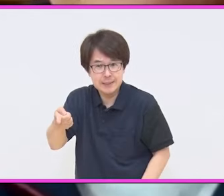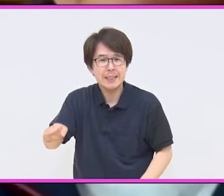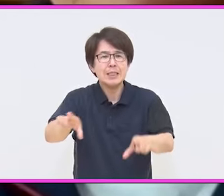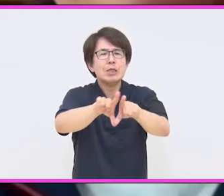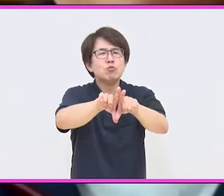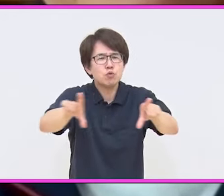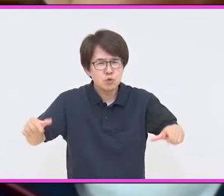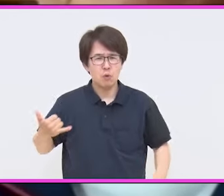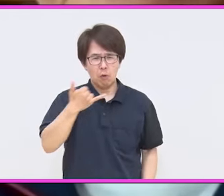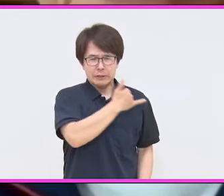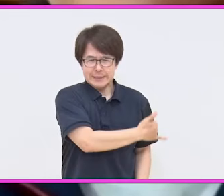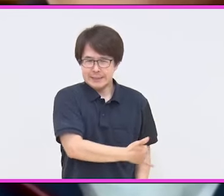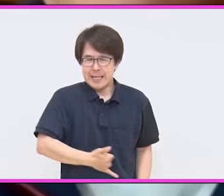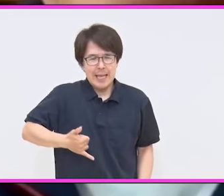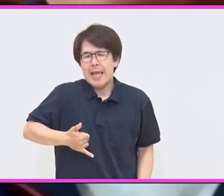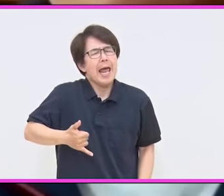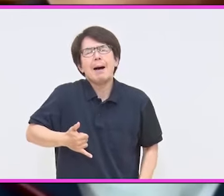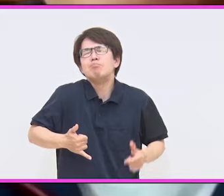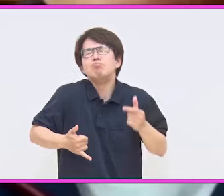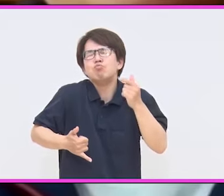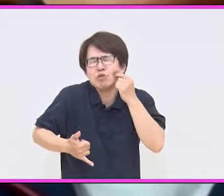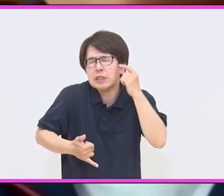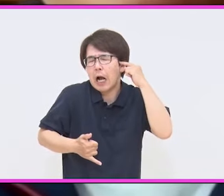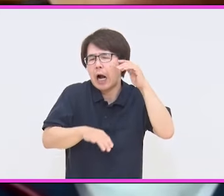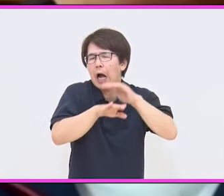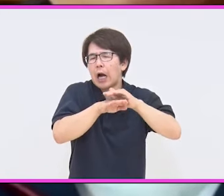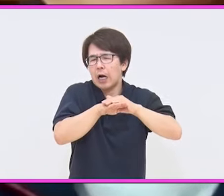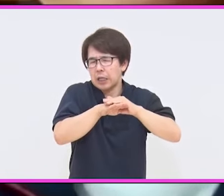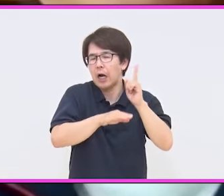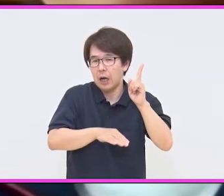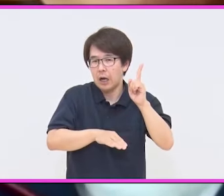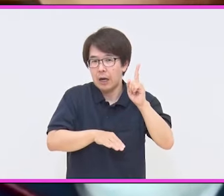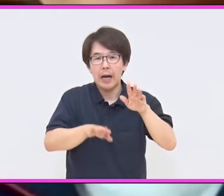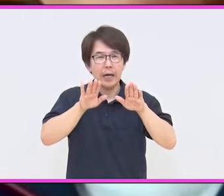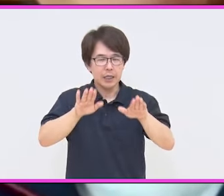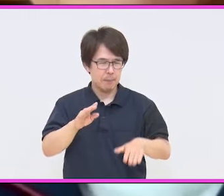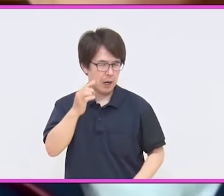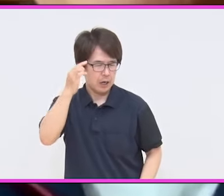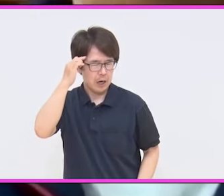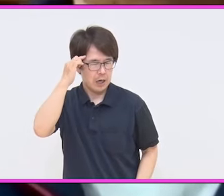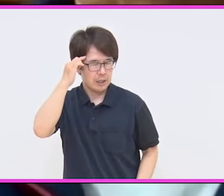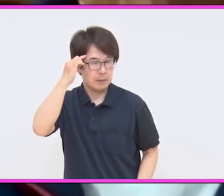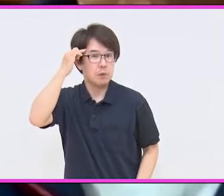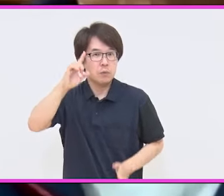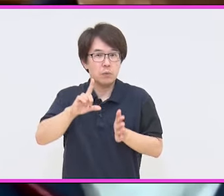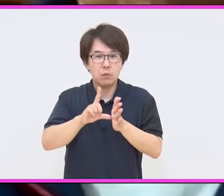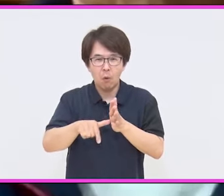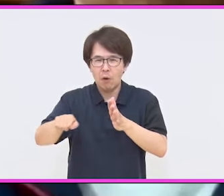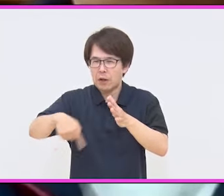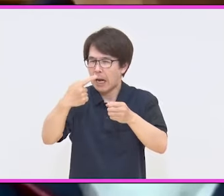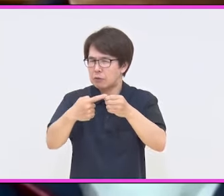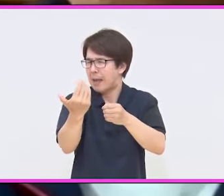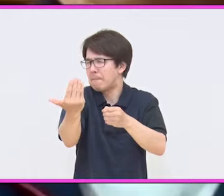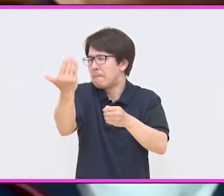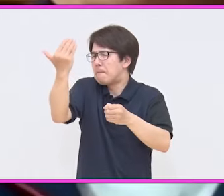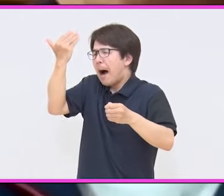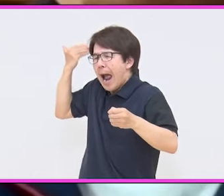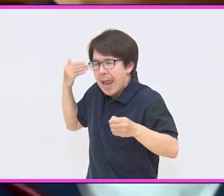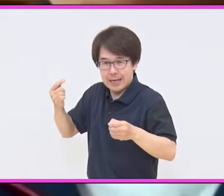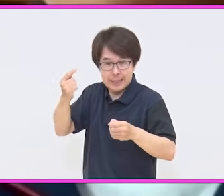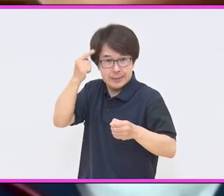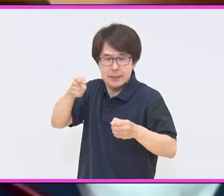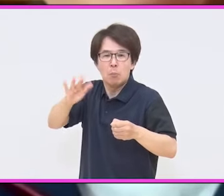a normal life. It seems 100 years ago now, but in reality, it's